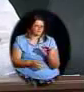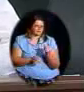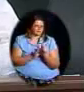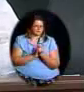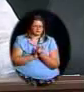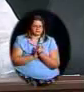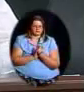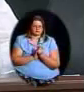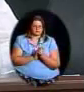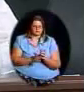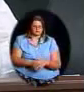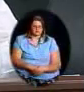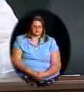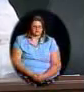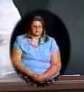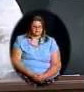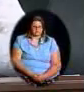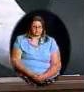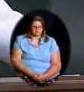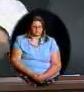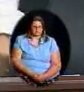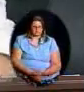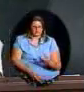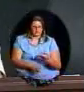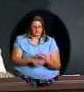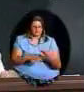It's harder being here than not having to do this. So.